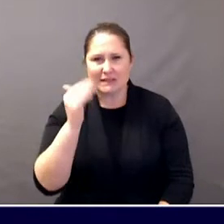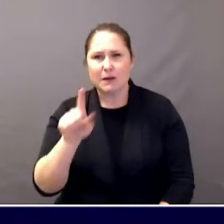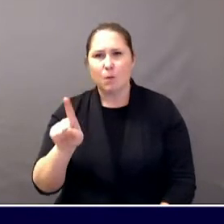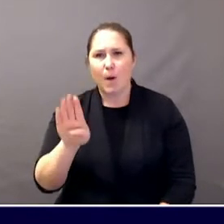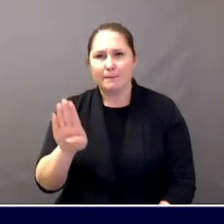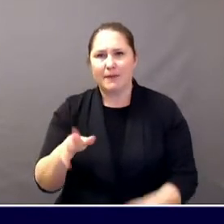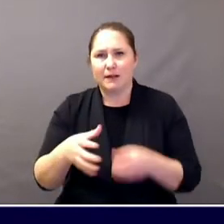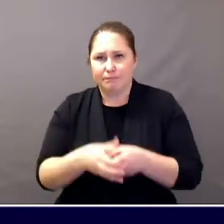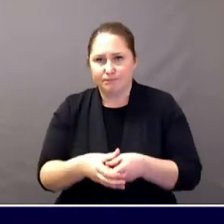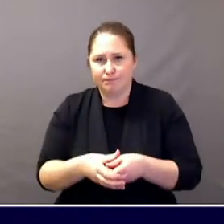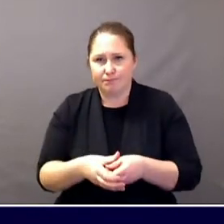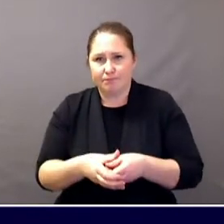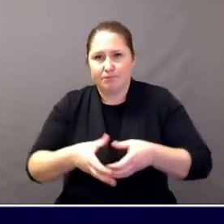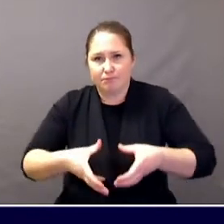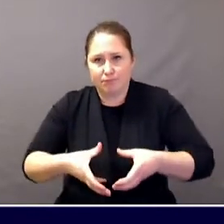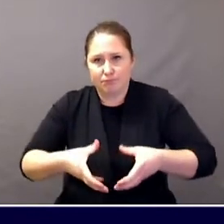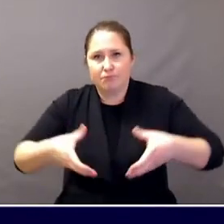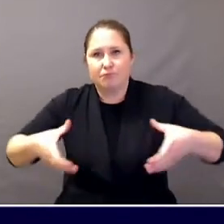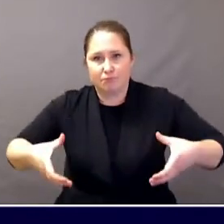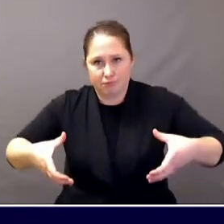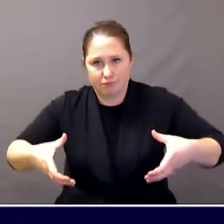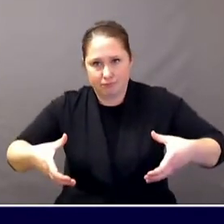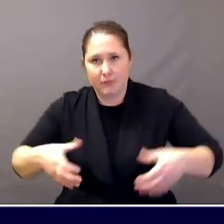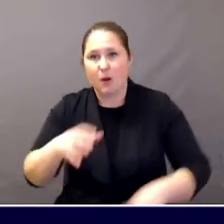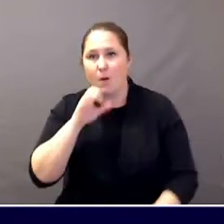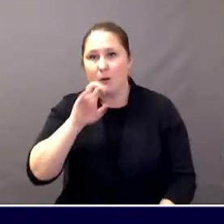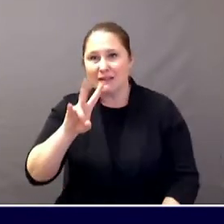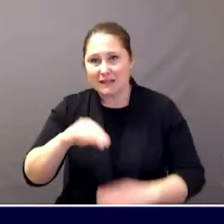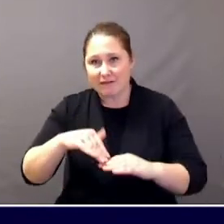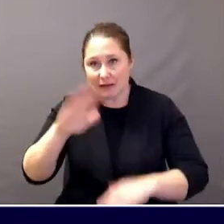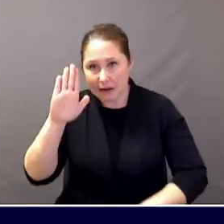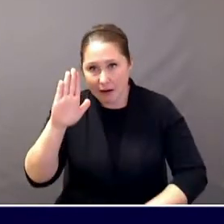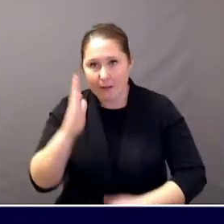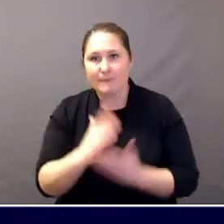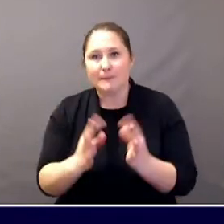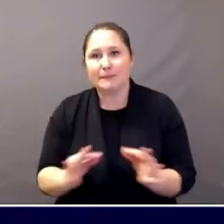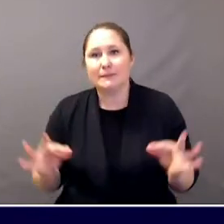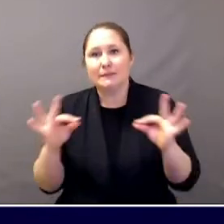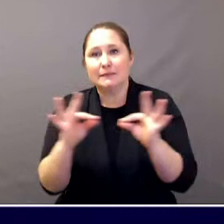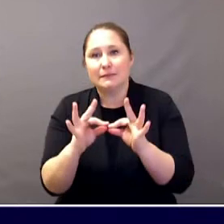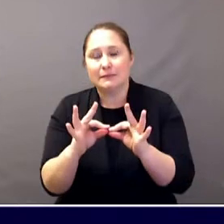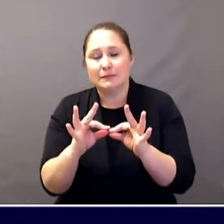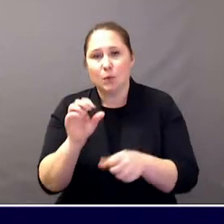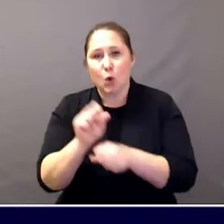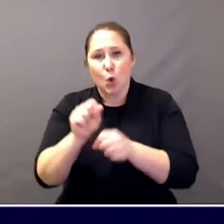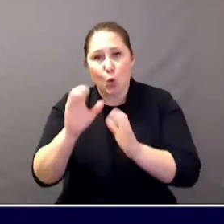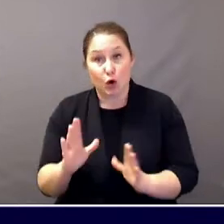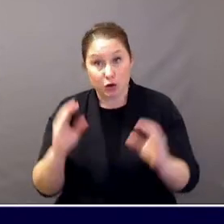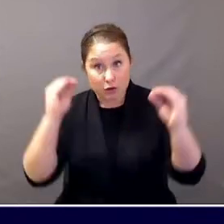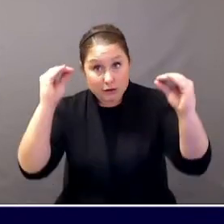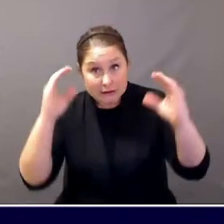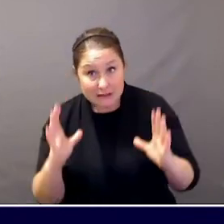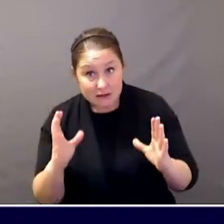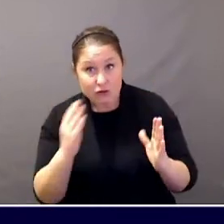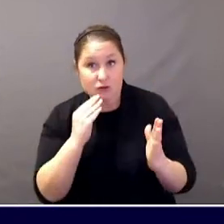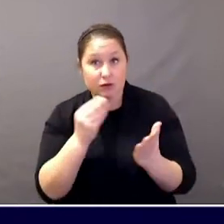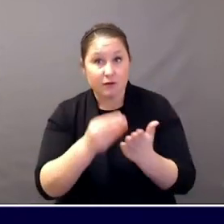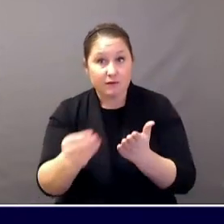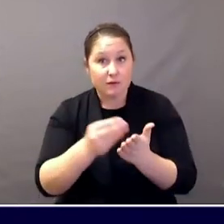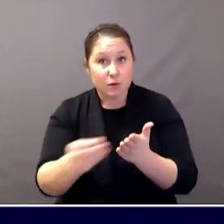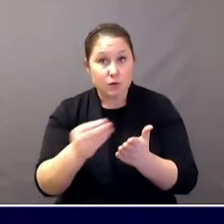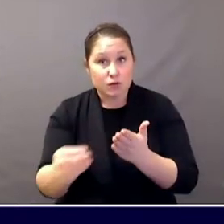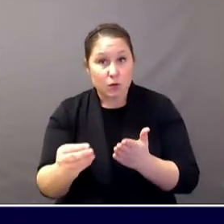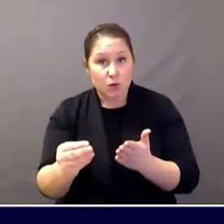and older, and we've also got some essential workers like teachers and I assume grocery store employees and things like that.